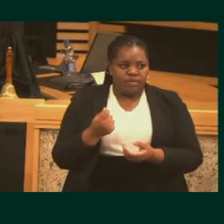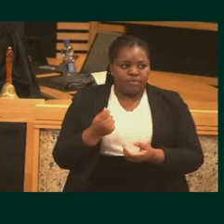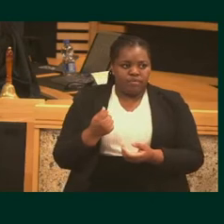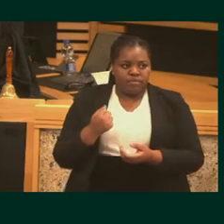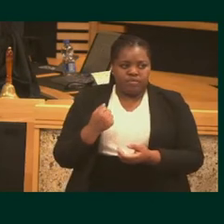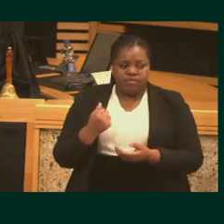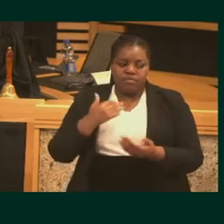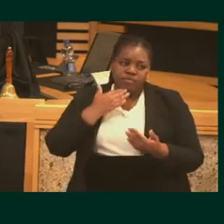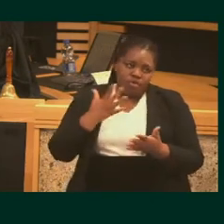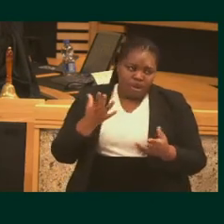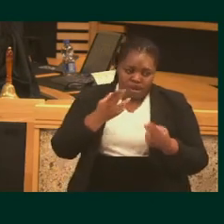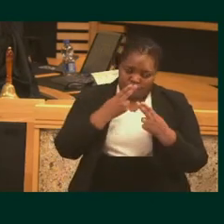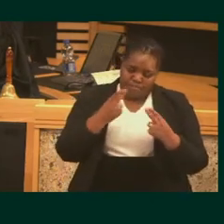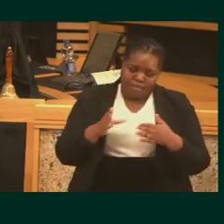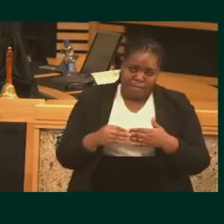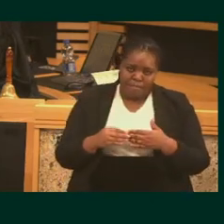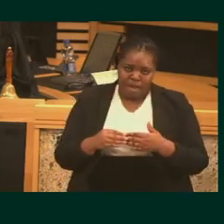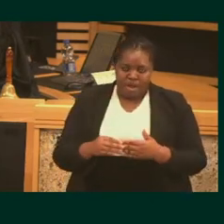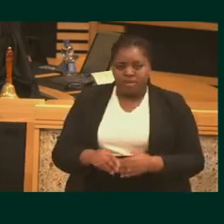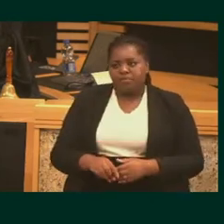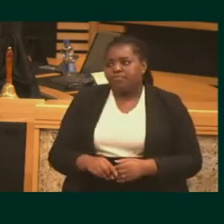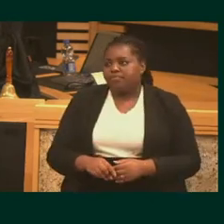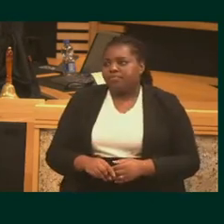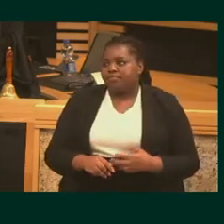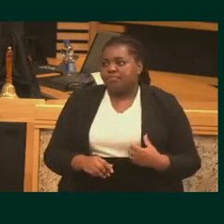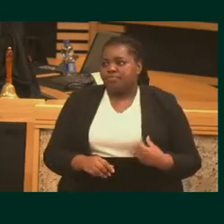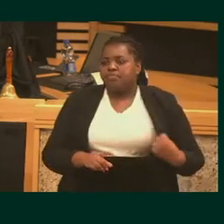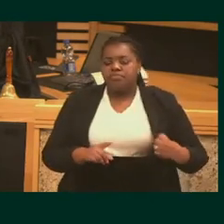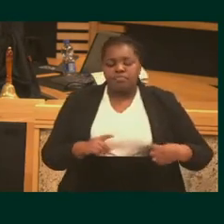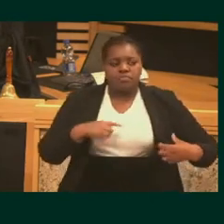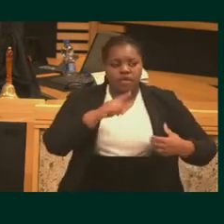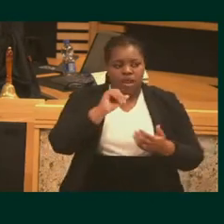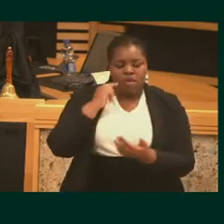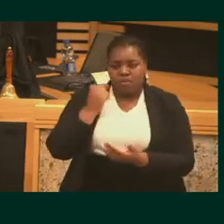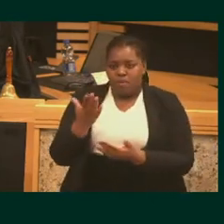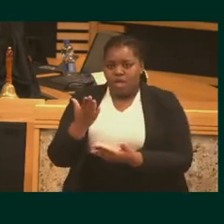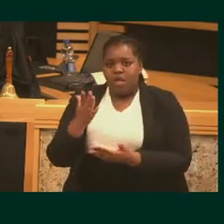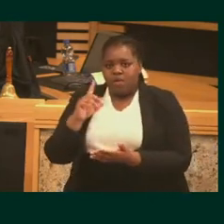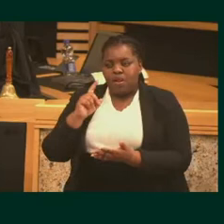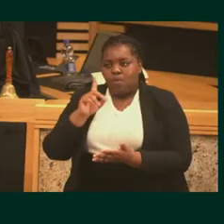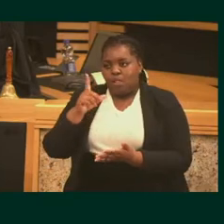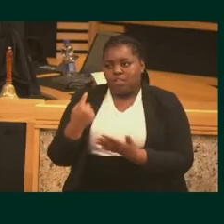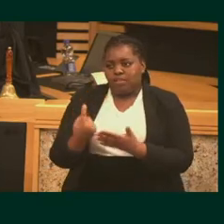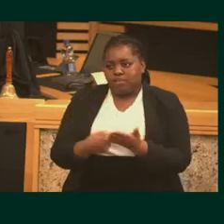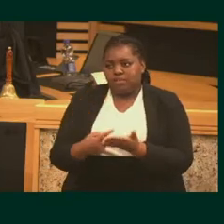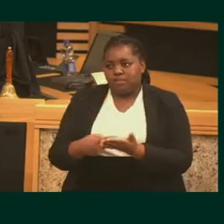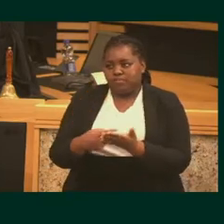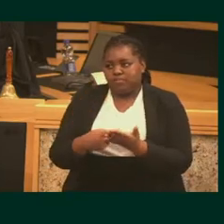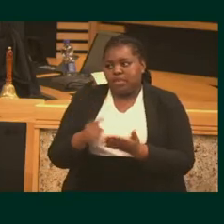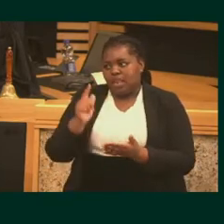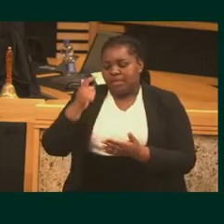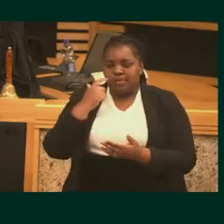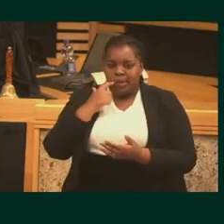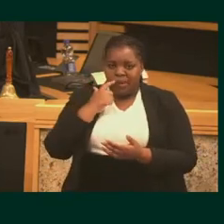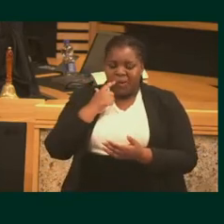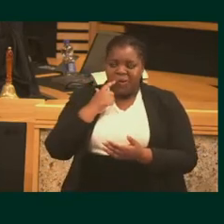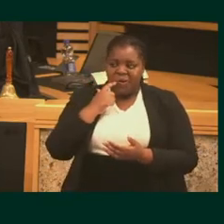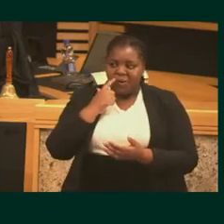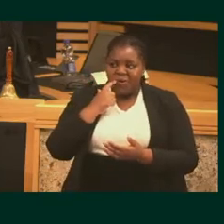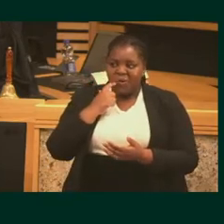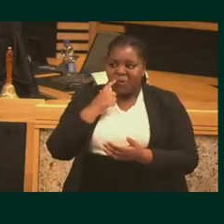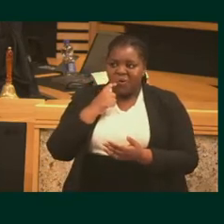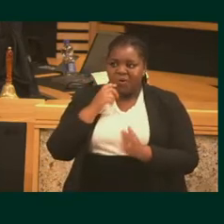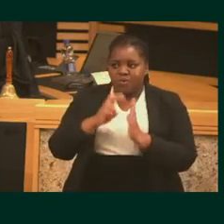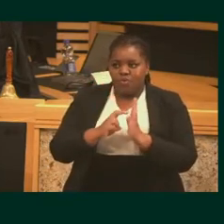honorable member your motion is noted and it will then be debated at the later stage in accordance with